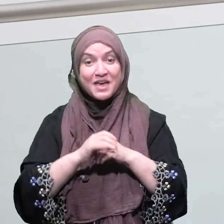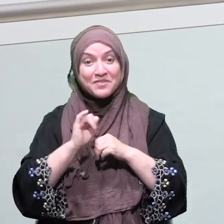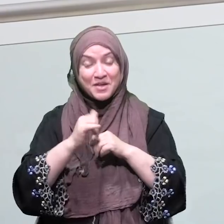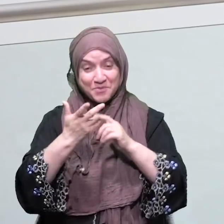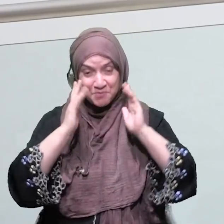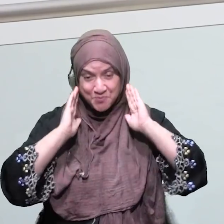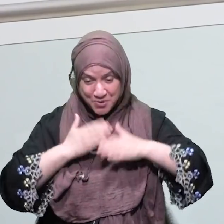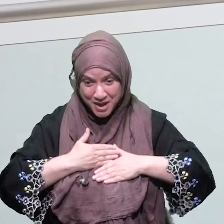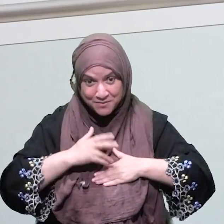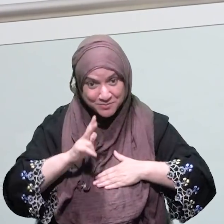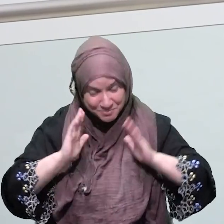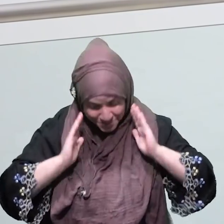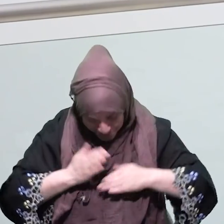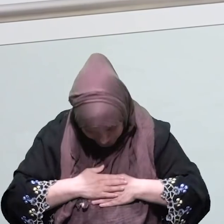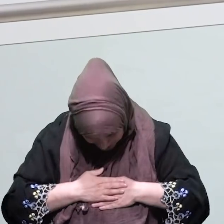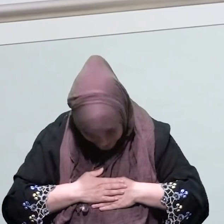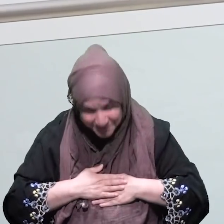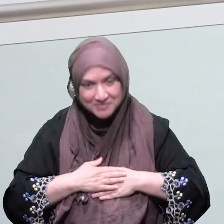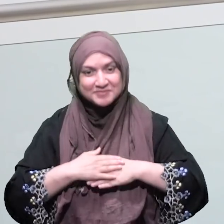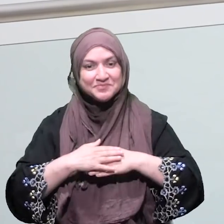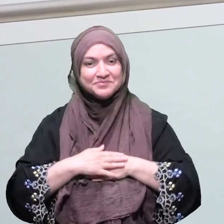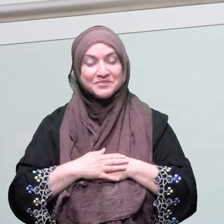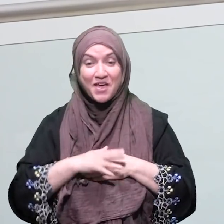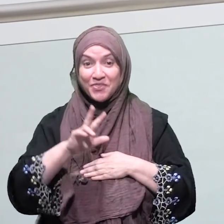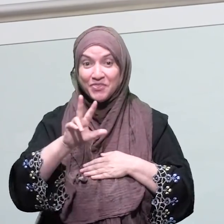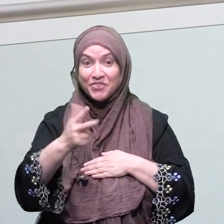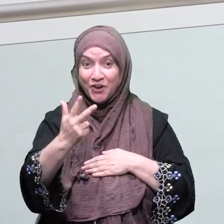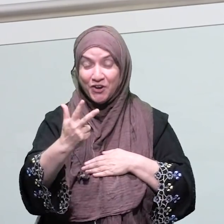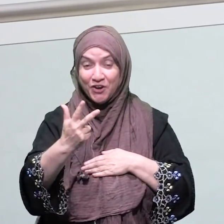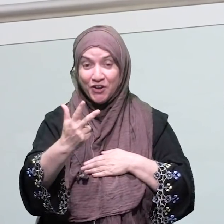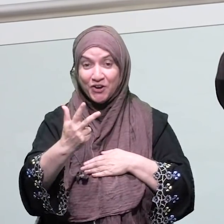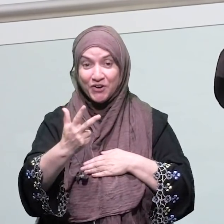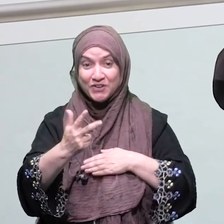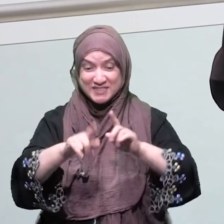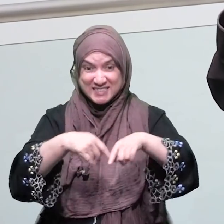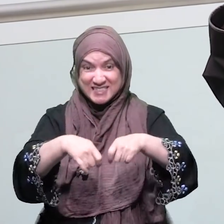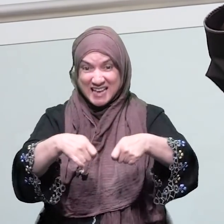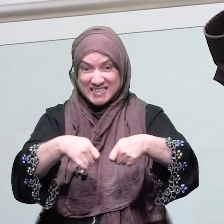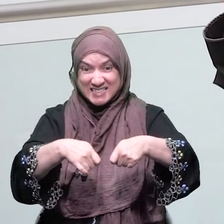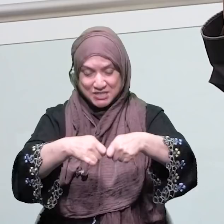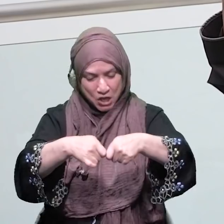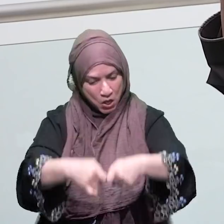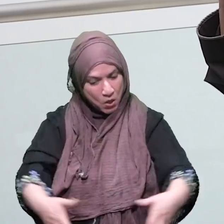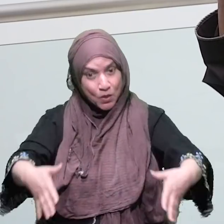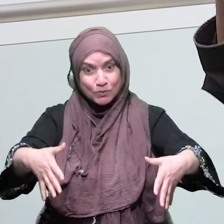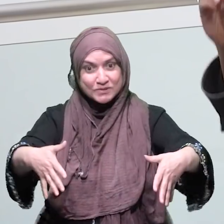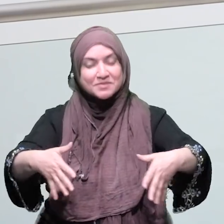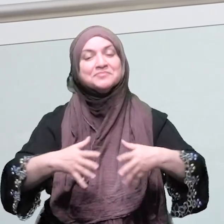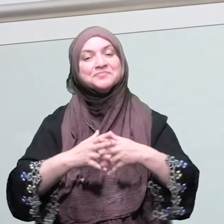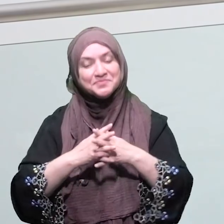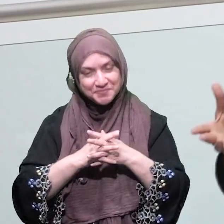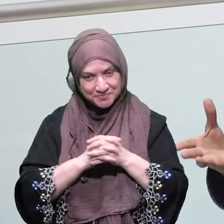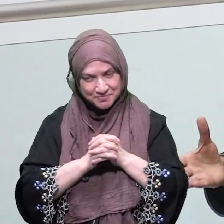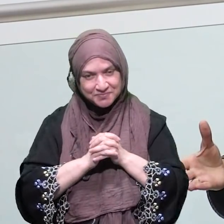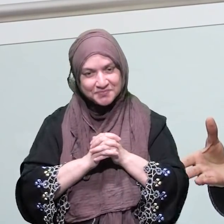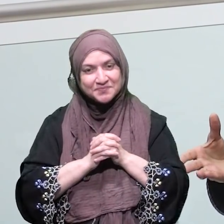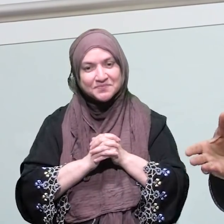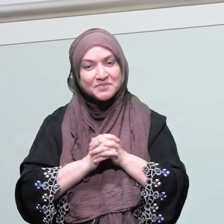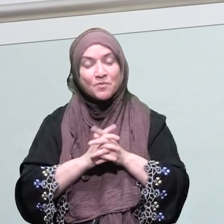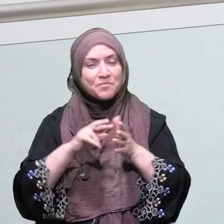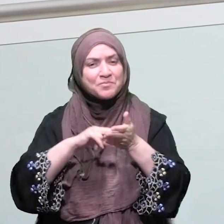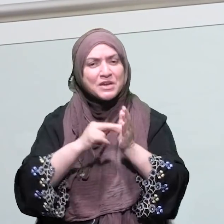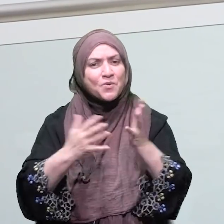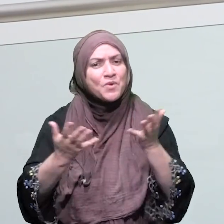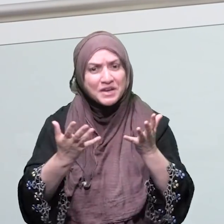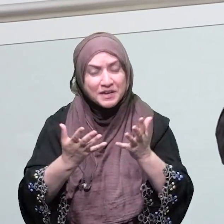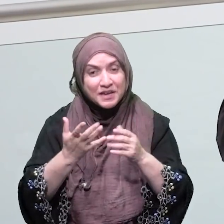fresh, pure-souled, energetic spirit. You undid all three knots because you remembered Allah subhanahu wa